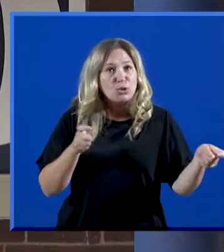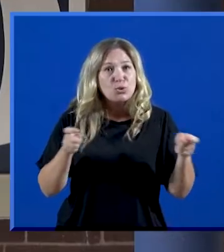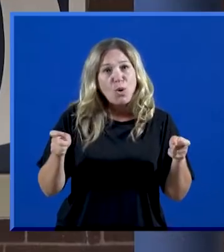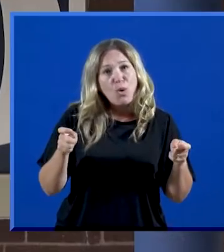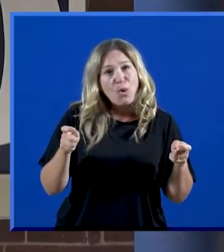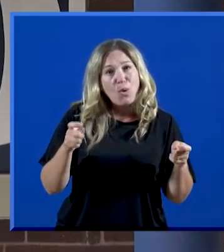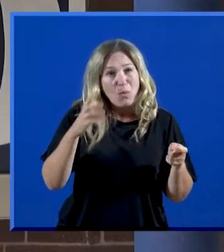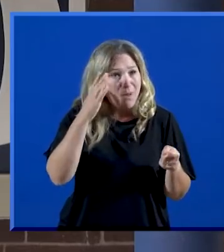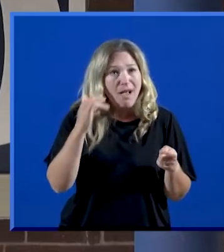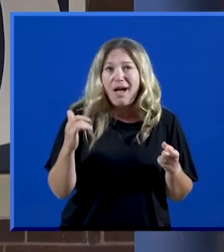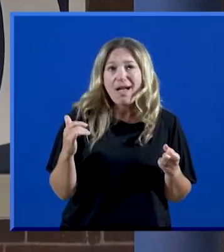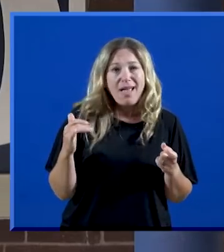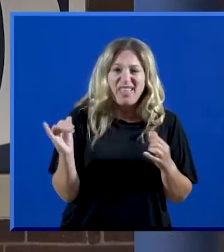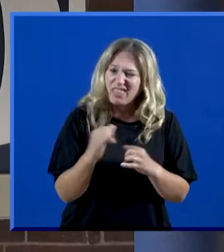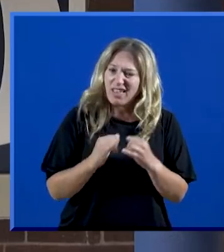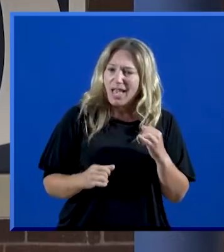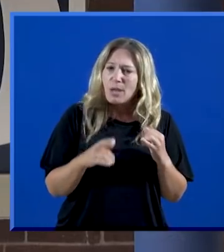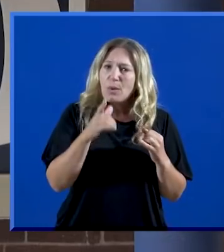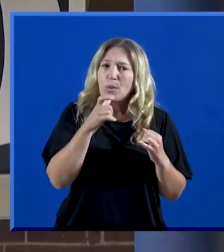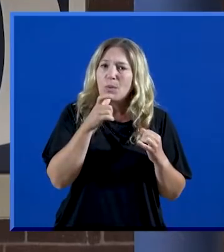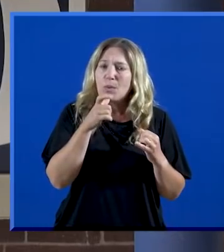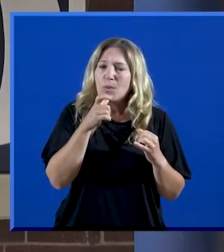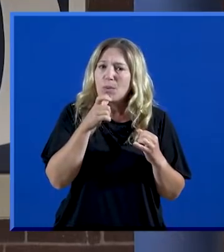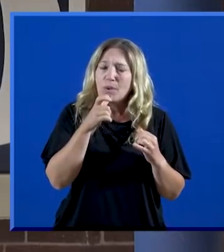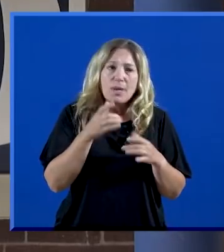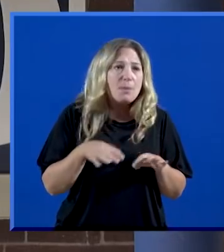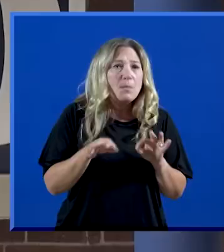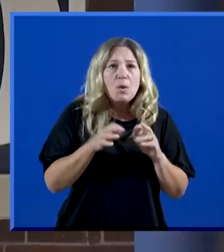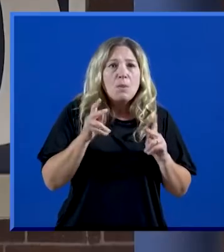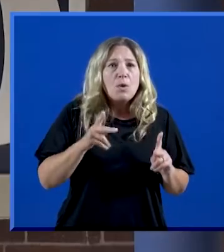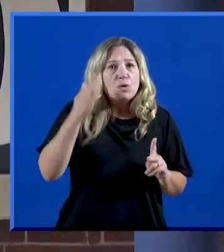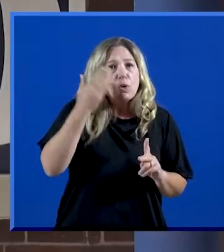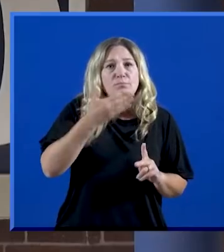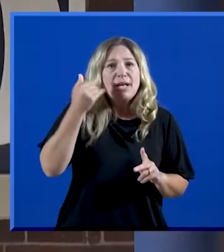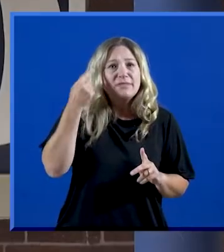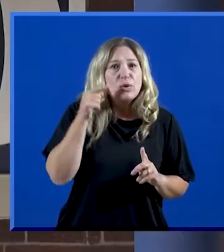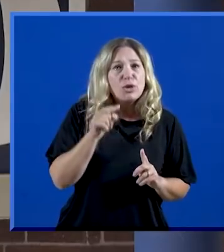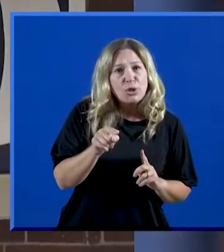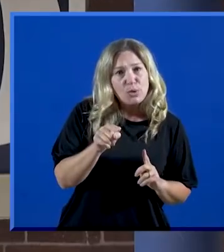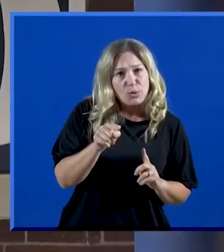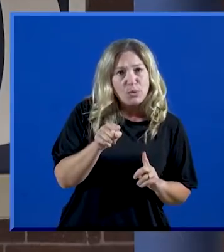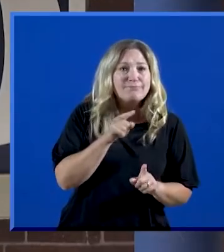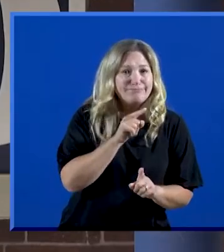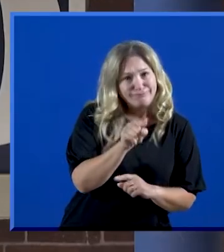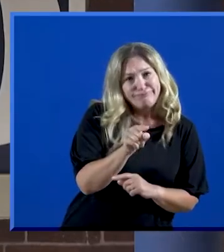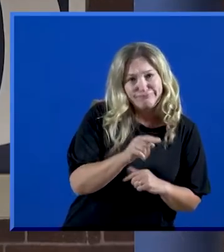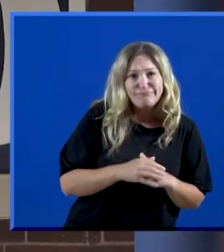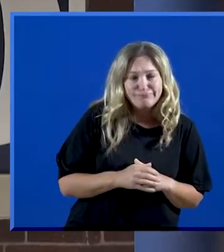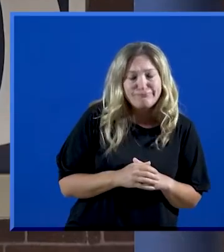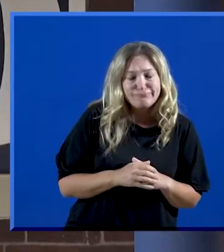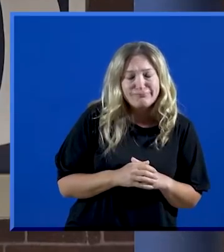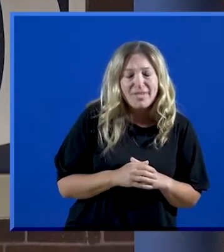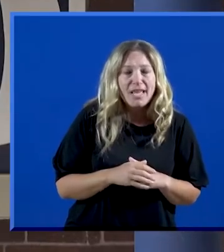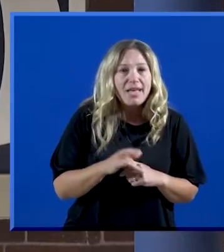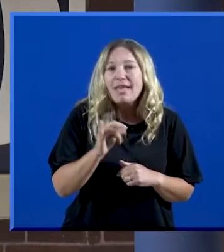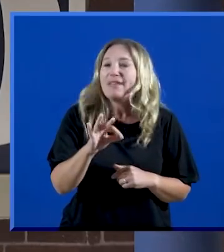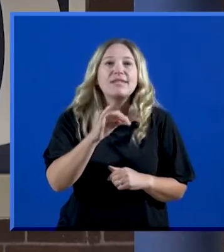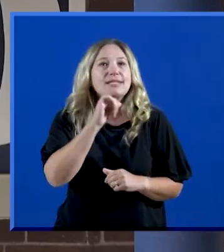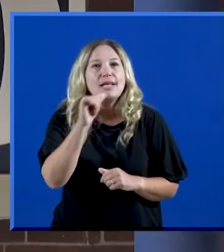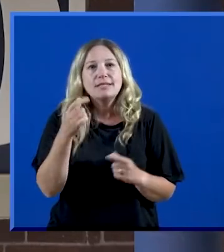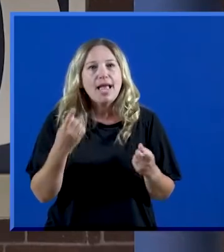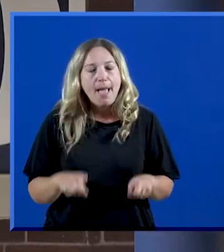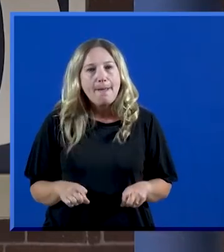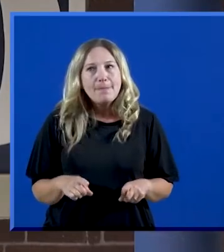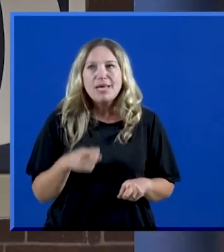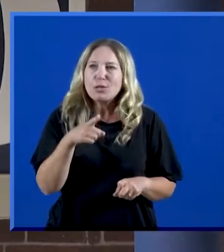that you can control, because at the end of the day, you're really the only person that knows what's best for you and what is going to make you the happiest.